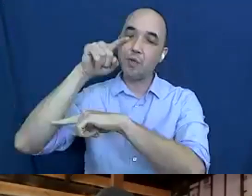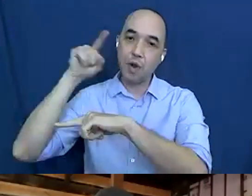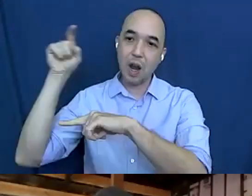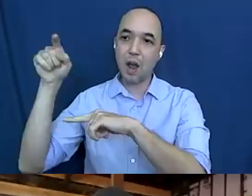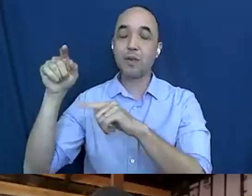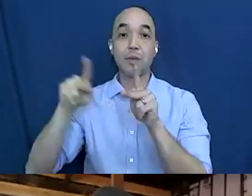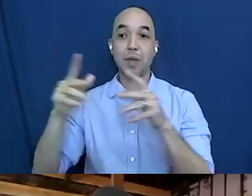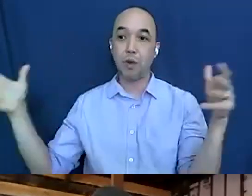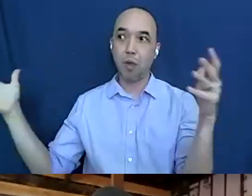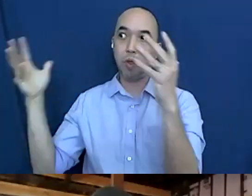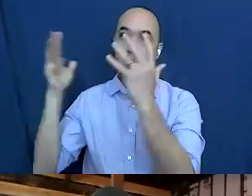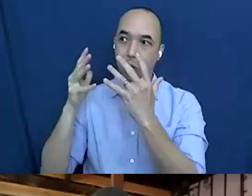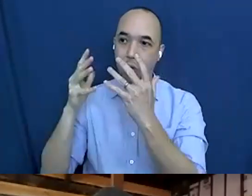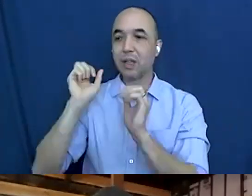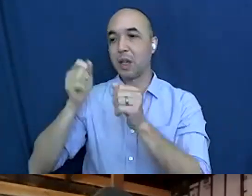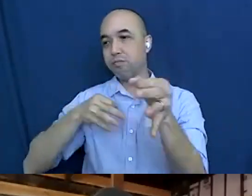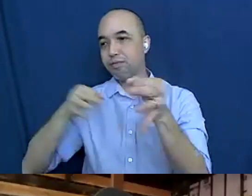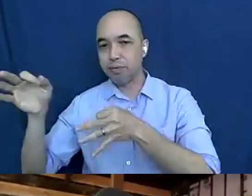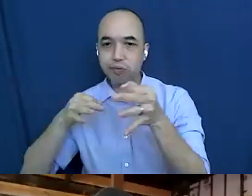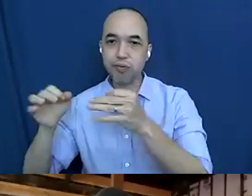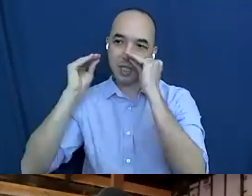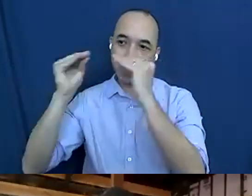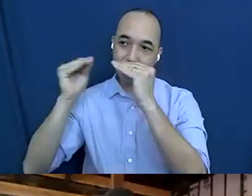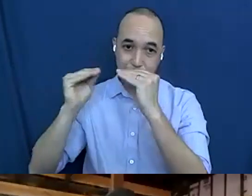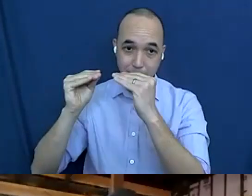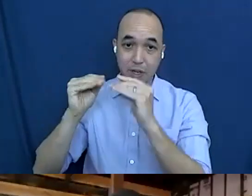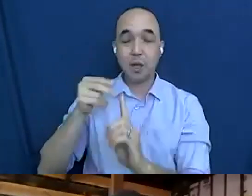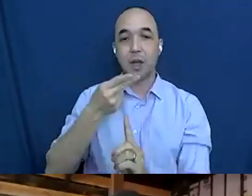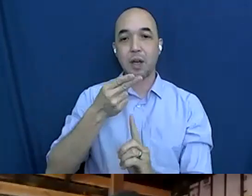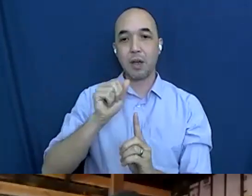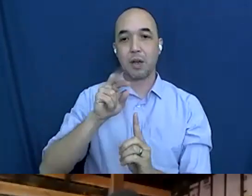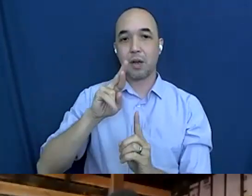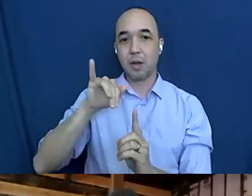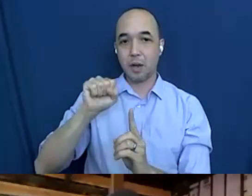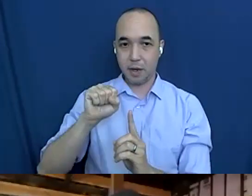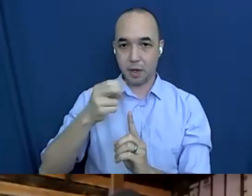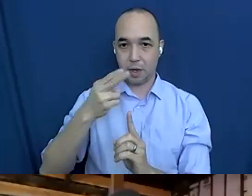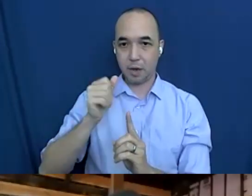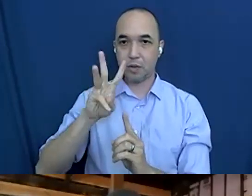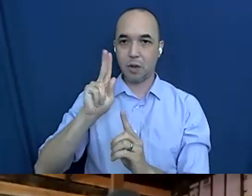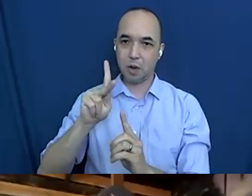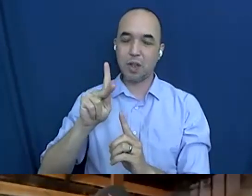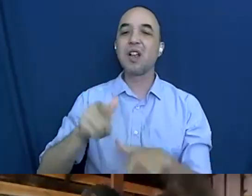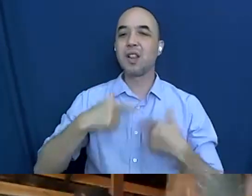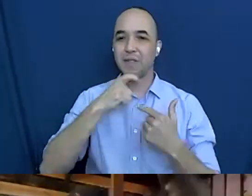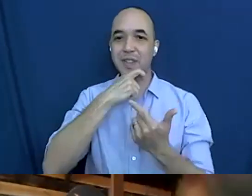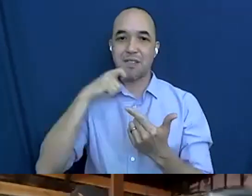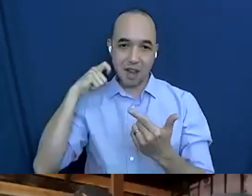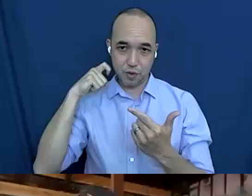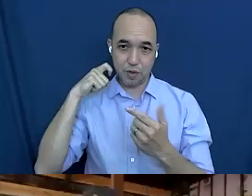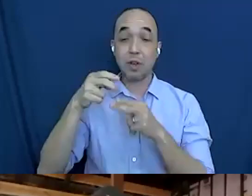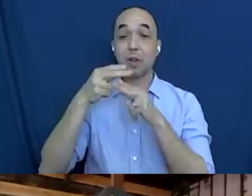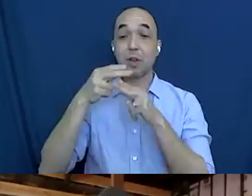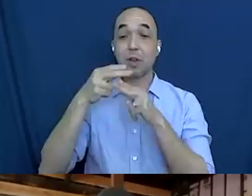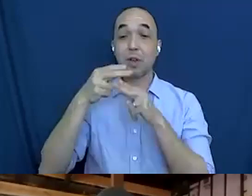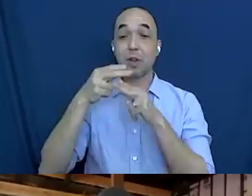attention. So this is a Harris hawk. It's a desert bird, and they're called the wolf pack of the sky. These are the only birds that will hunt